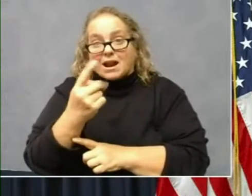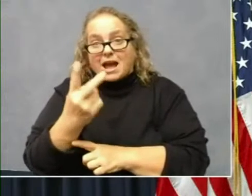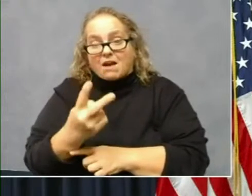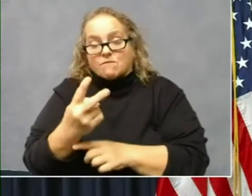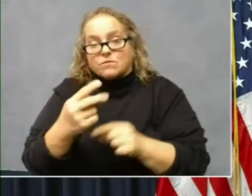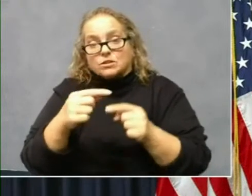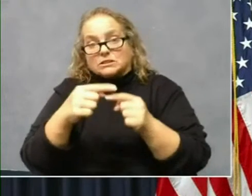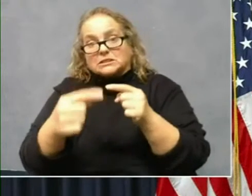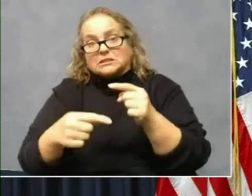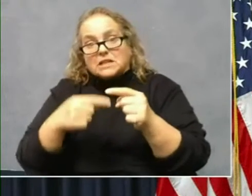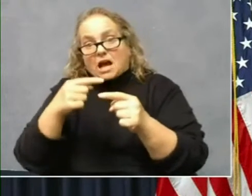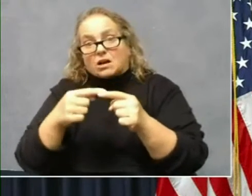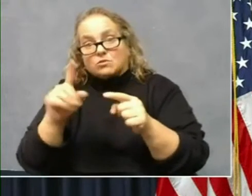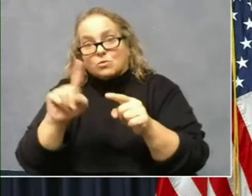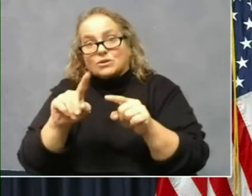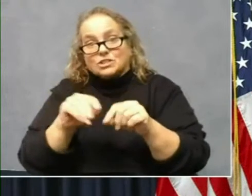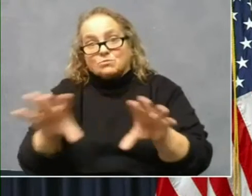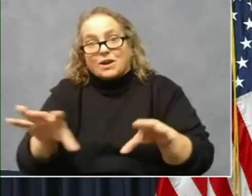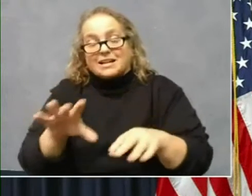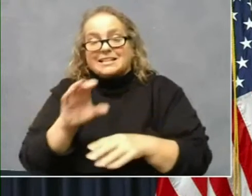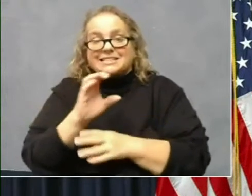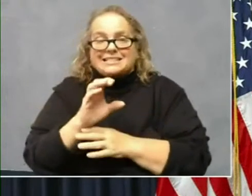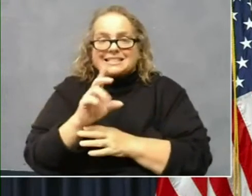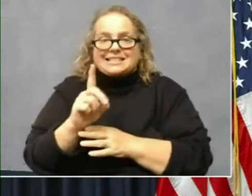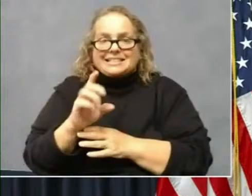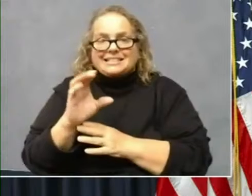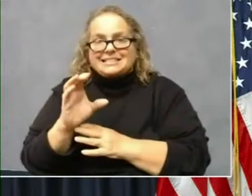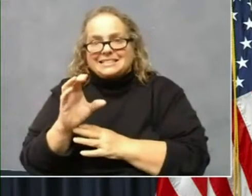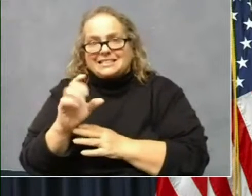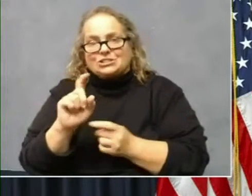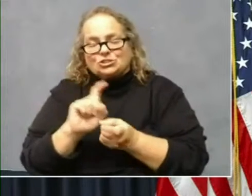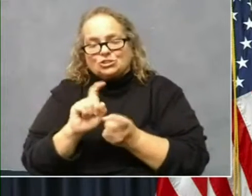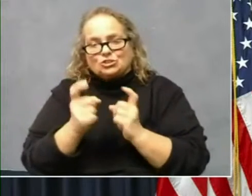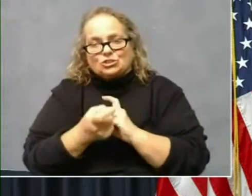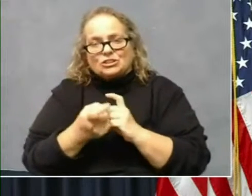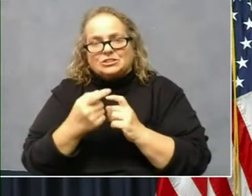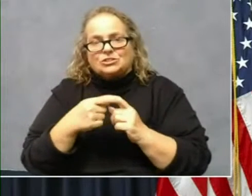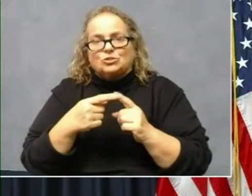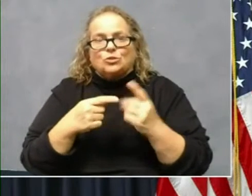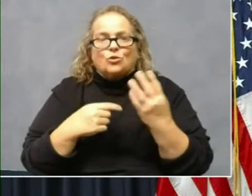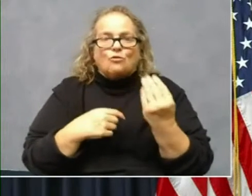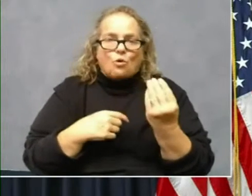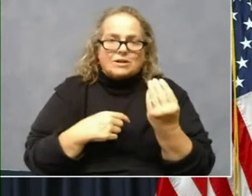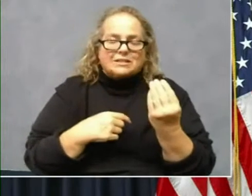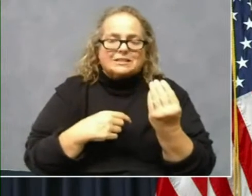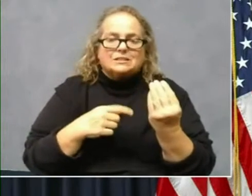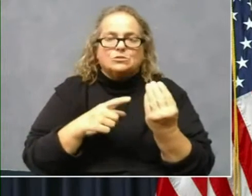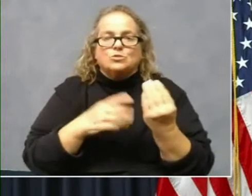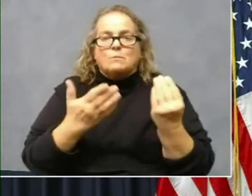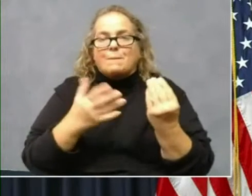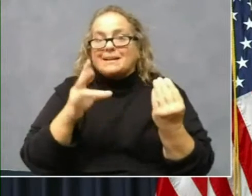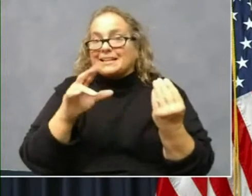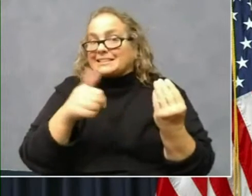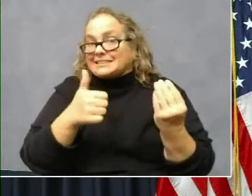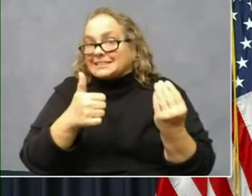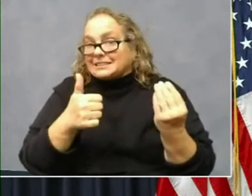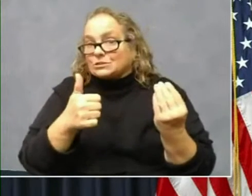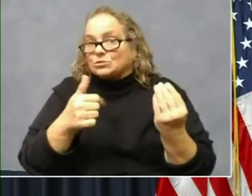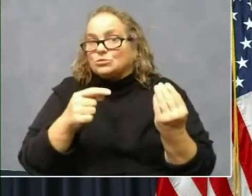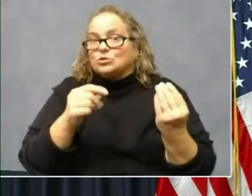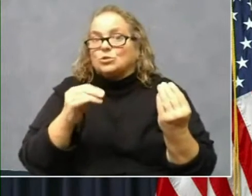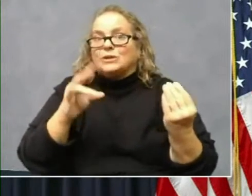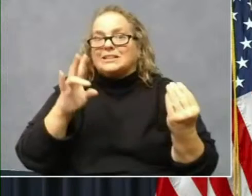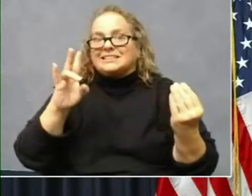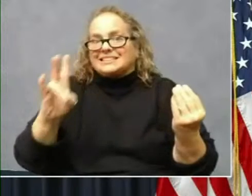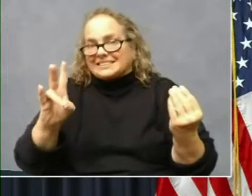has changed some of the times that it thinks that takes, from 14 to maybe 10 to maybe even 7. If it's 7, and we think it's